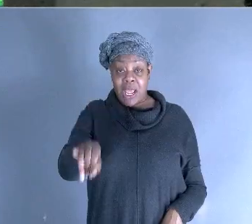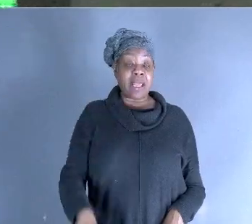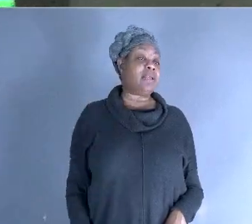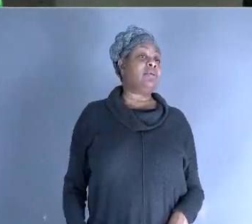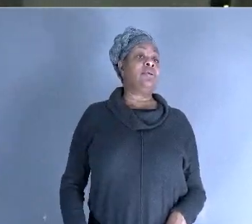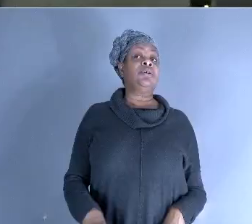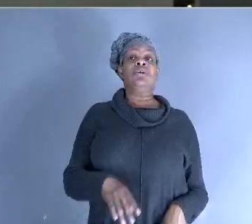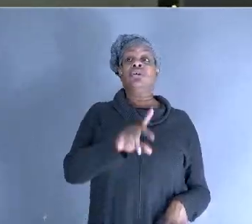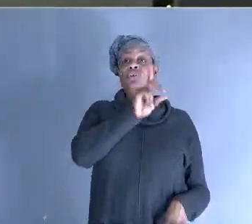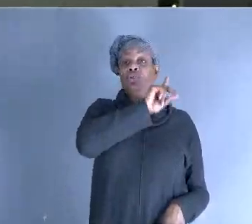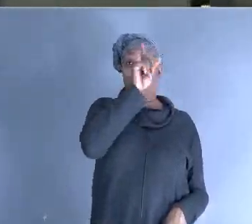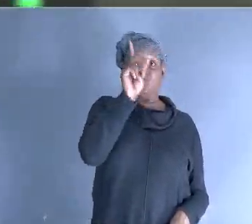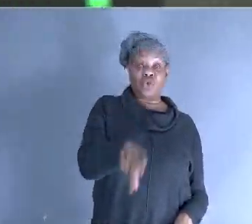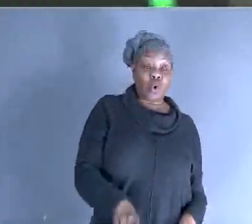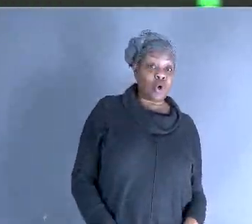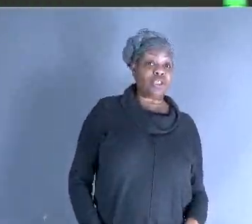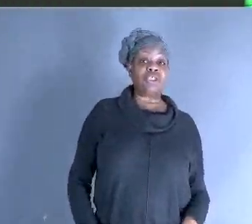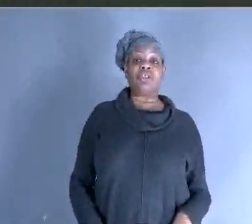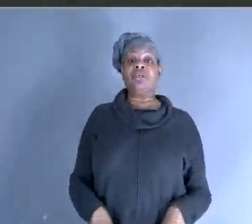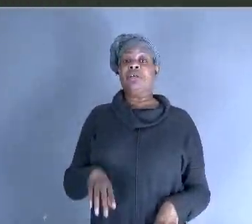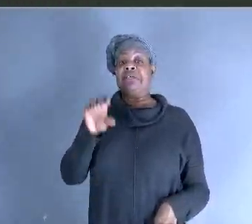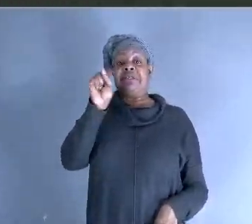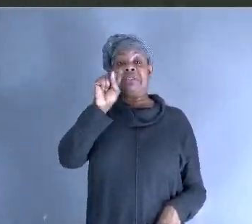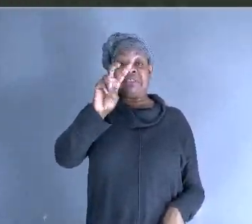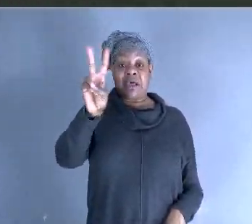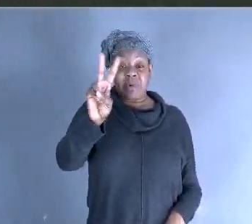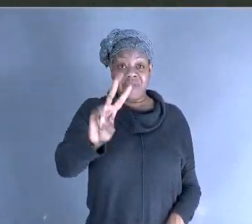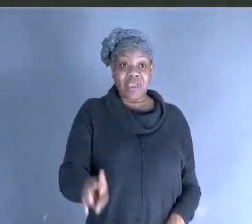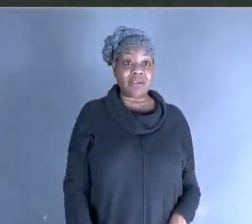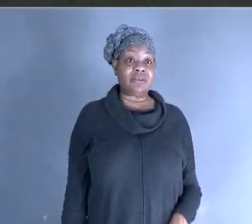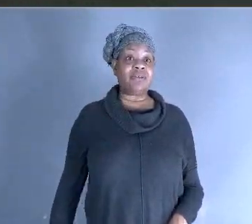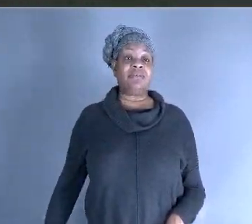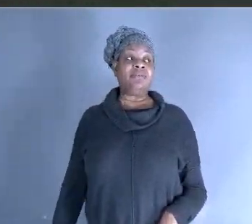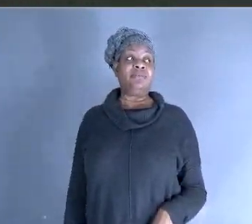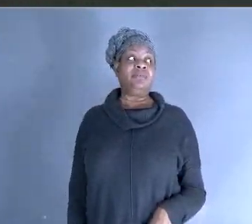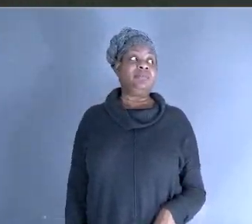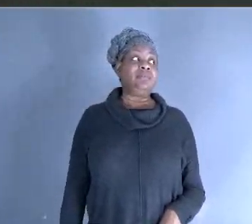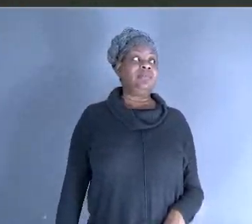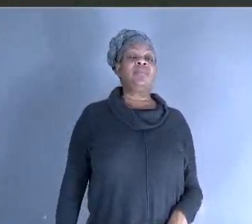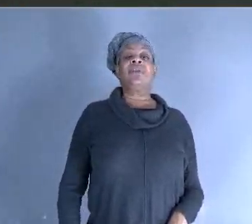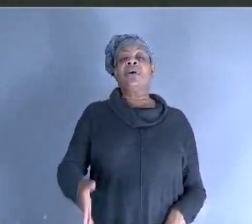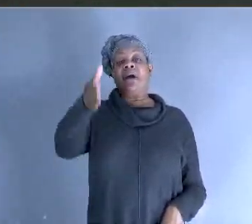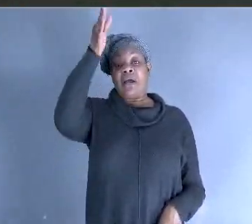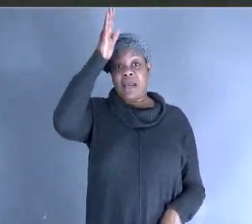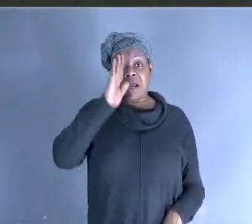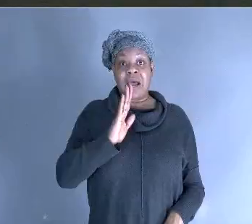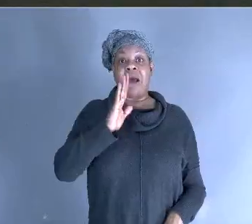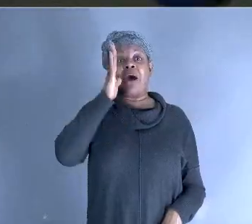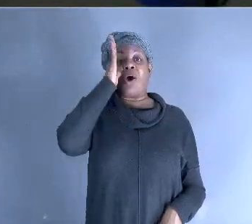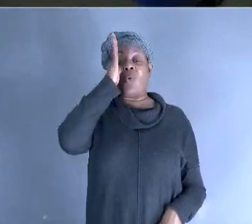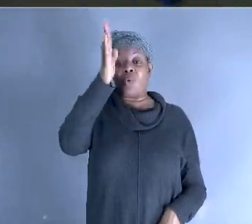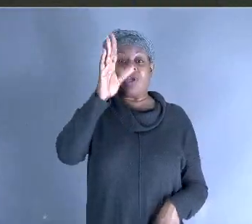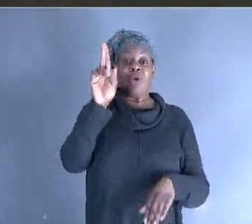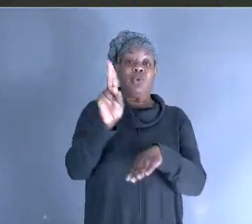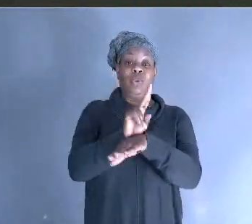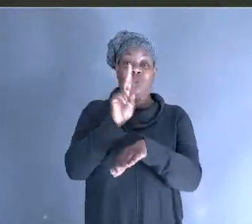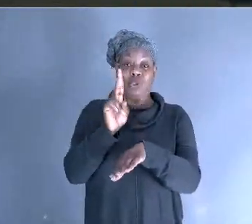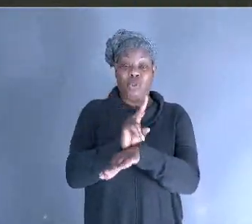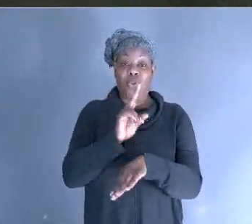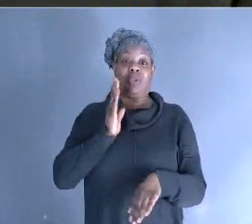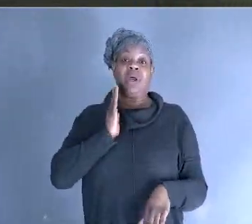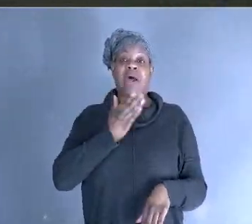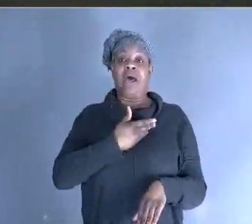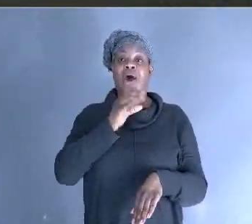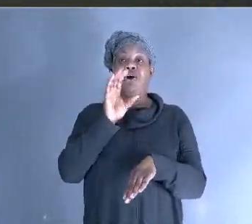Dorchester and we will plant a church in Somerville and we will plant a church God is going to use us to